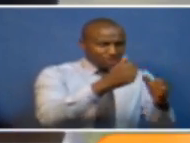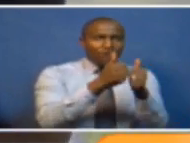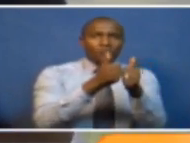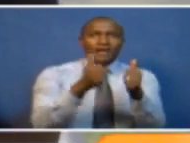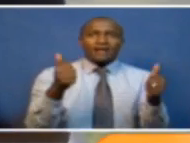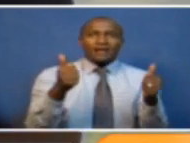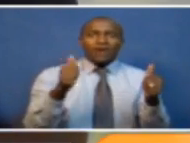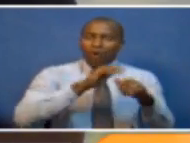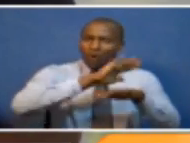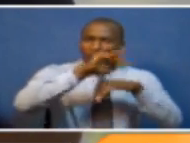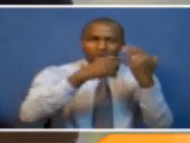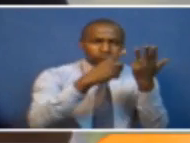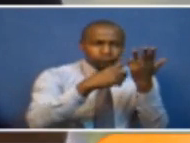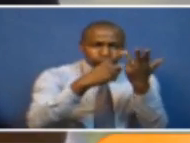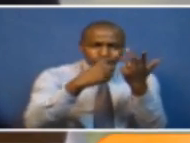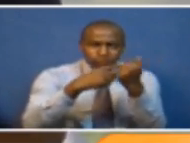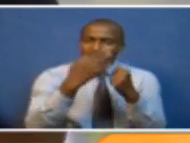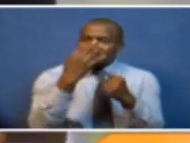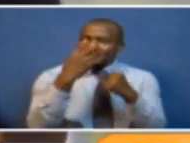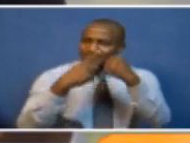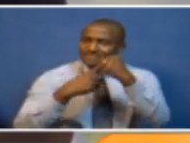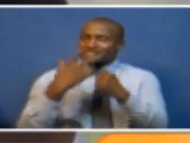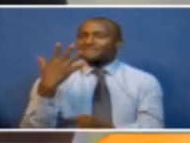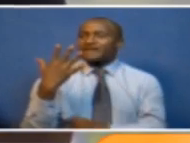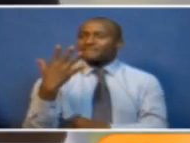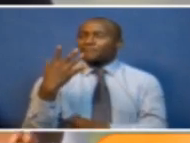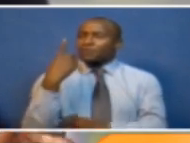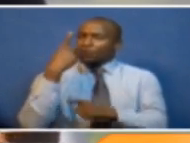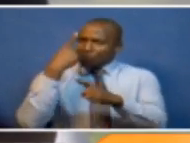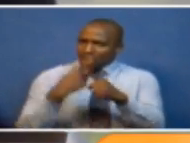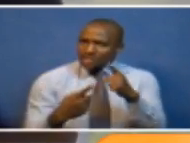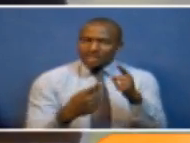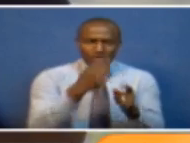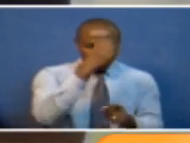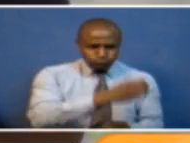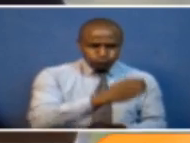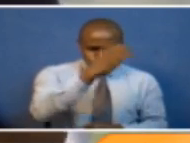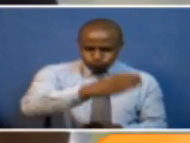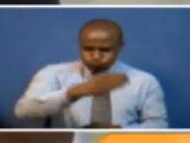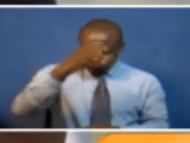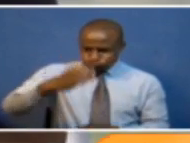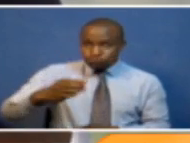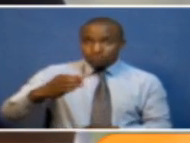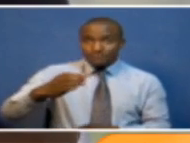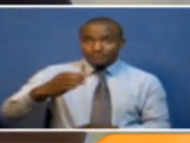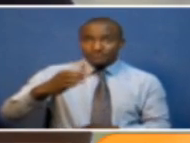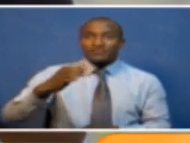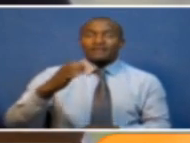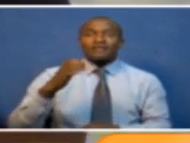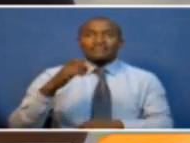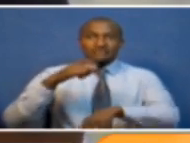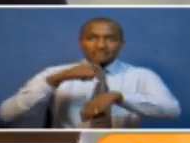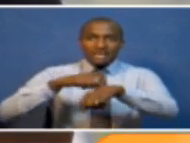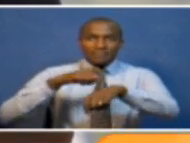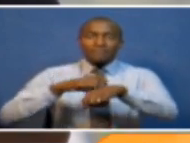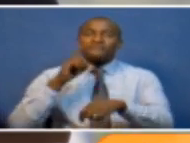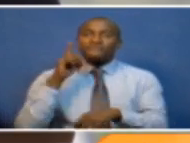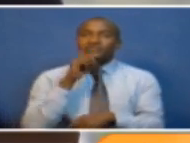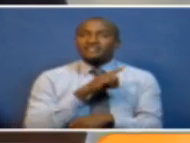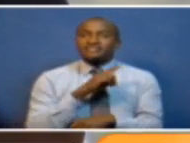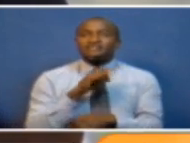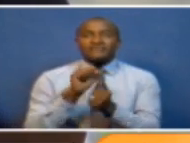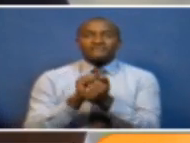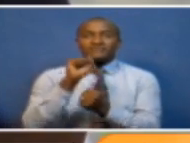them, constructed in 365 days. But guess what? Completion date was 15 months